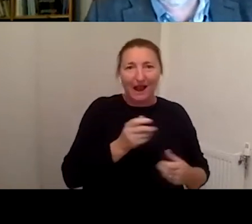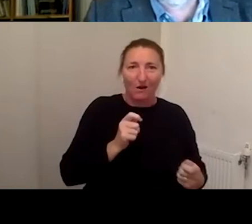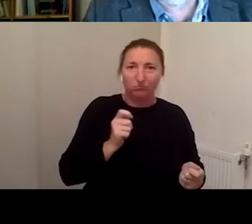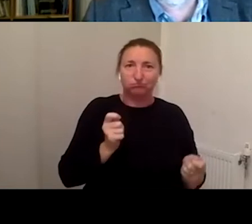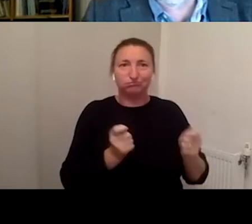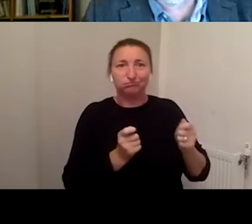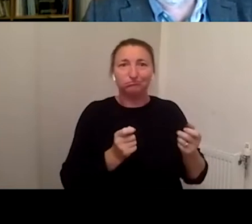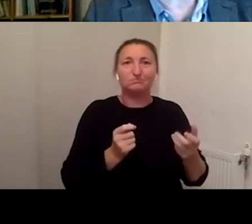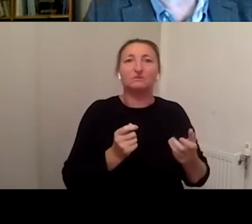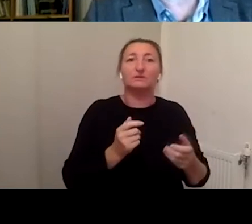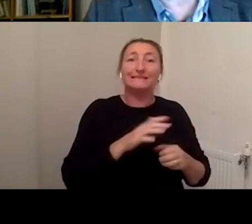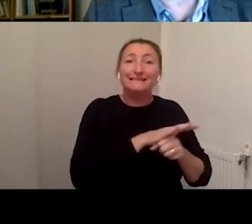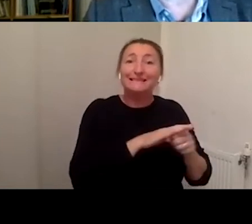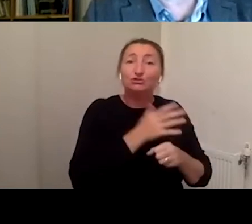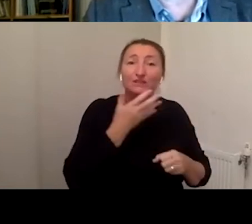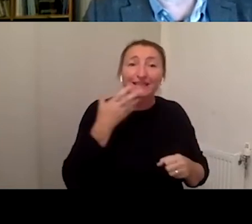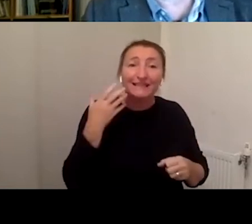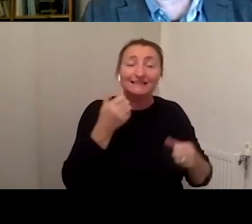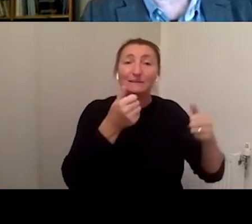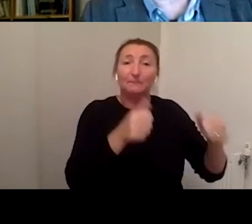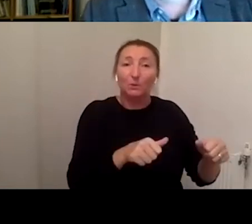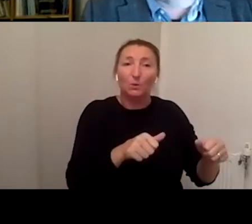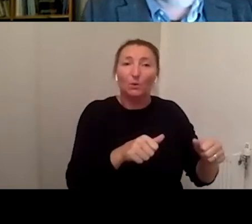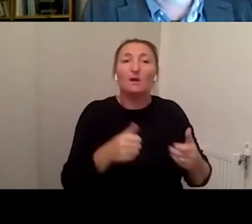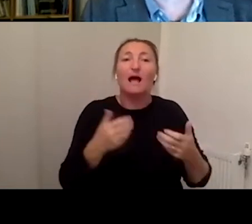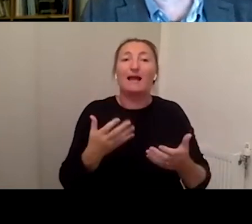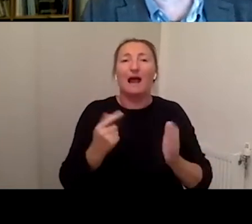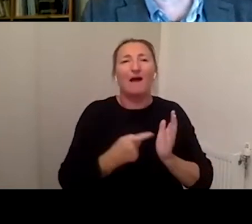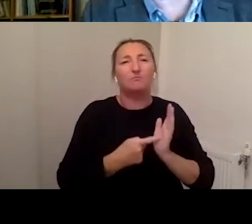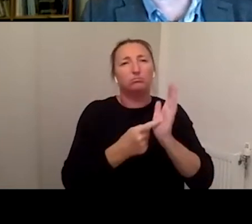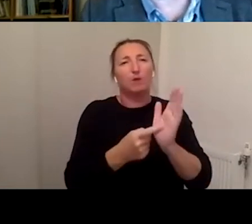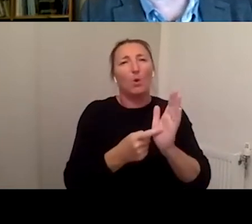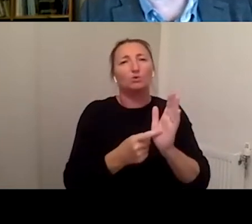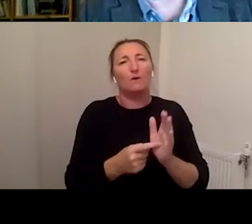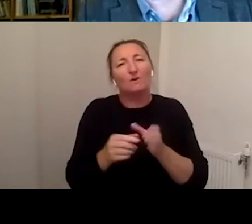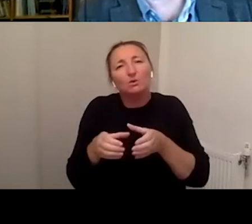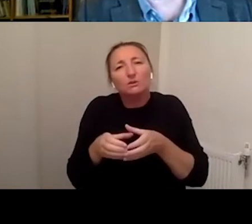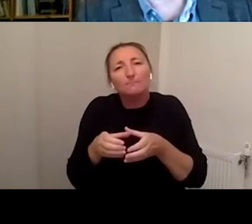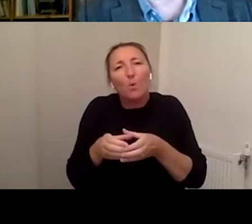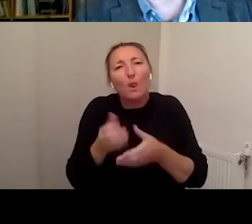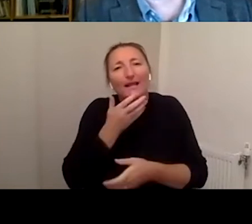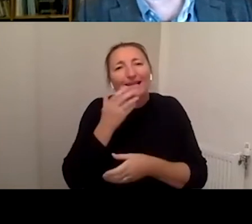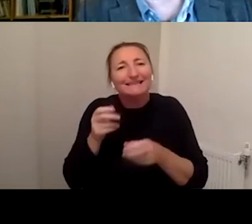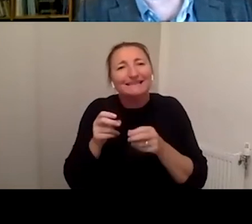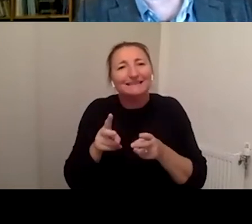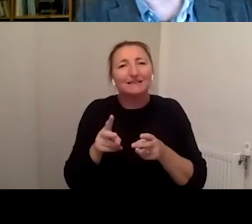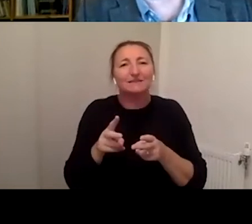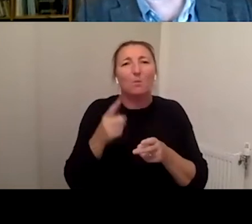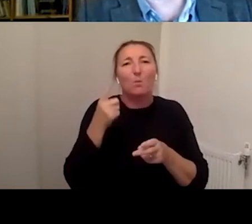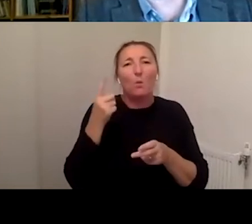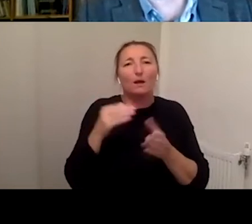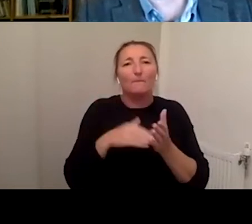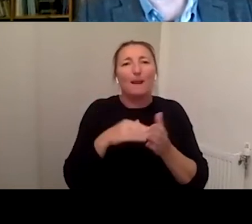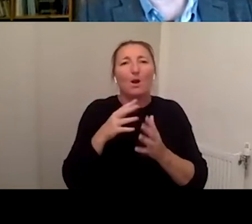district heating. And now we have a proposal going into our council to build a small, not 1 megawatt heating system. But again, the principle of it